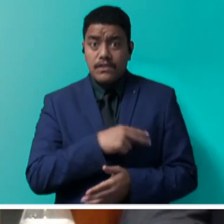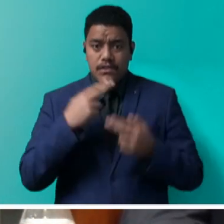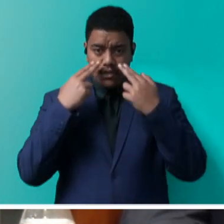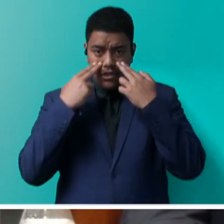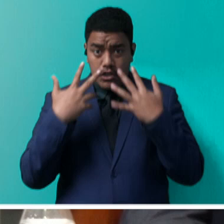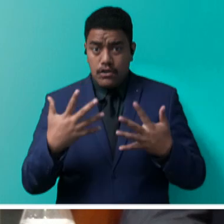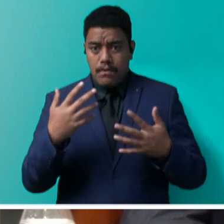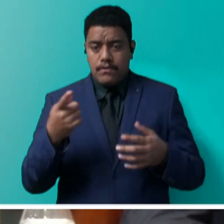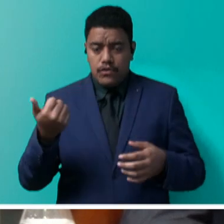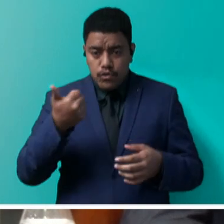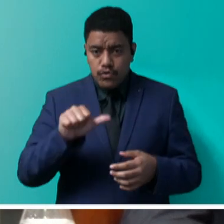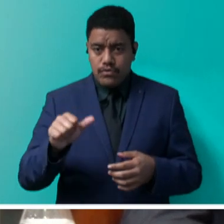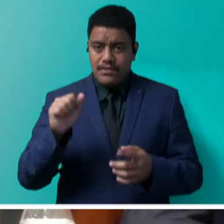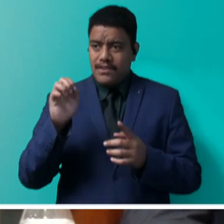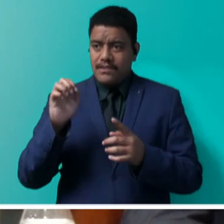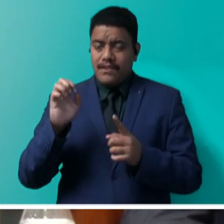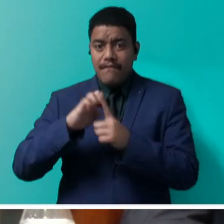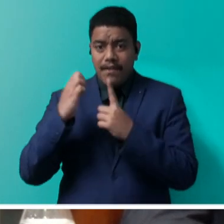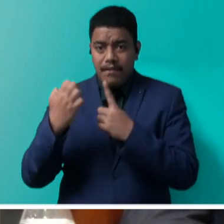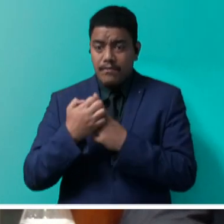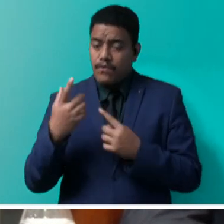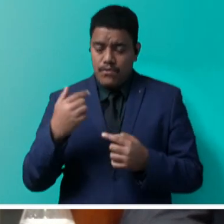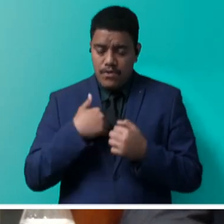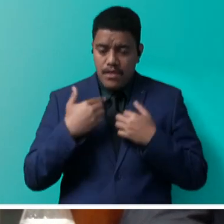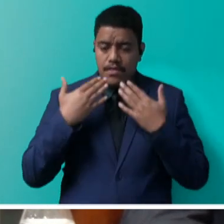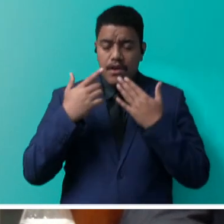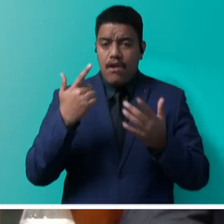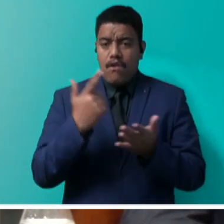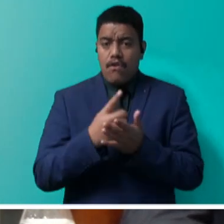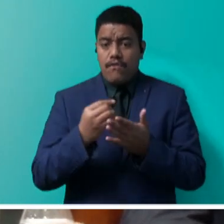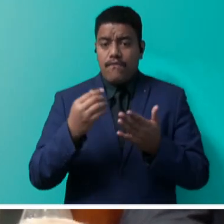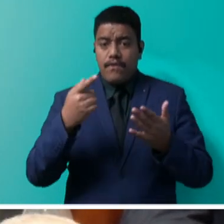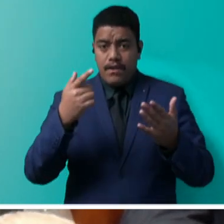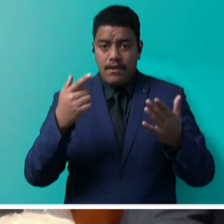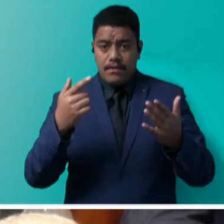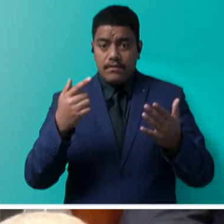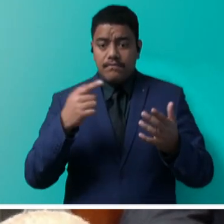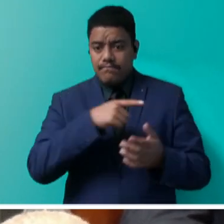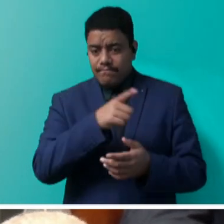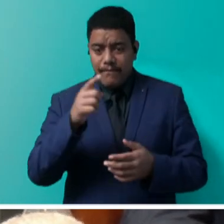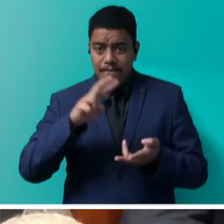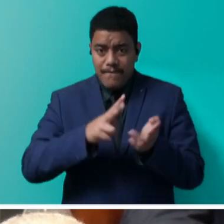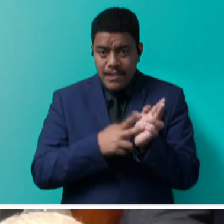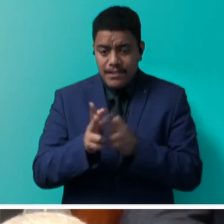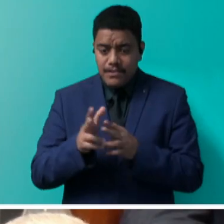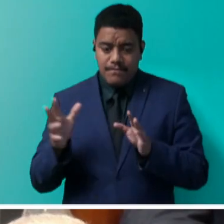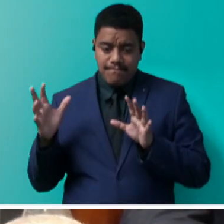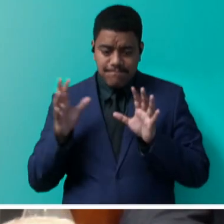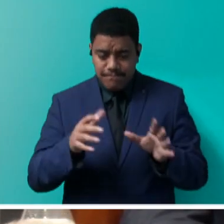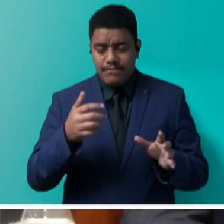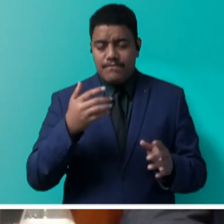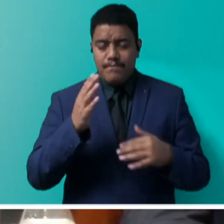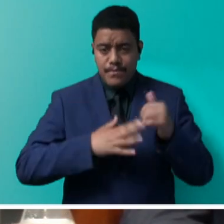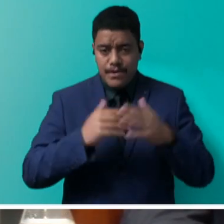solutions. We are fortunate we have a lot of support from communities when they are constructing their seawalls. In ongoing pipelines, a significant number of